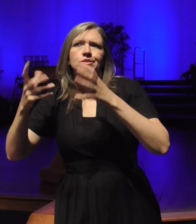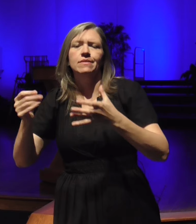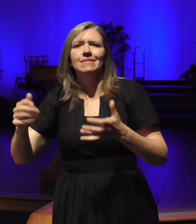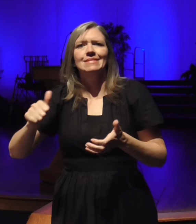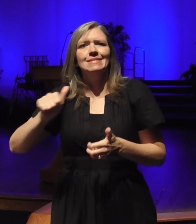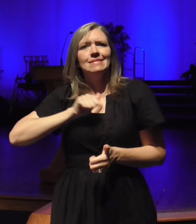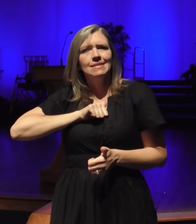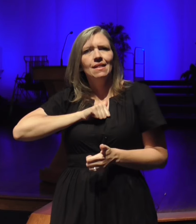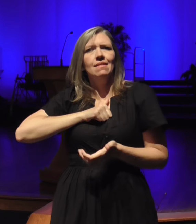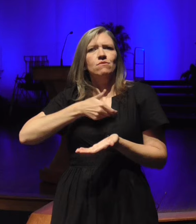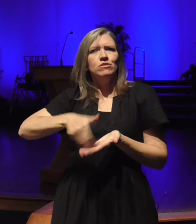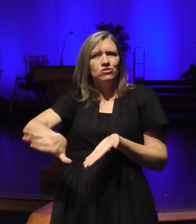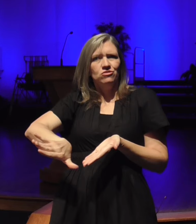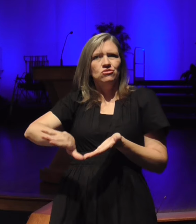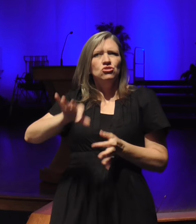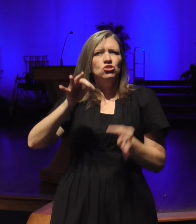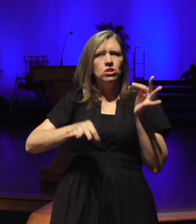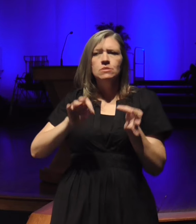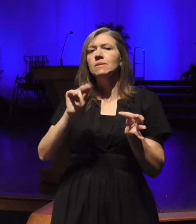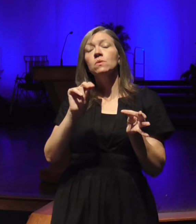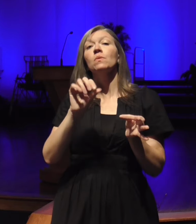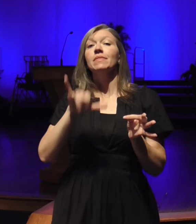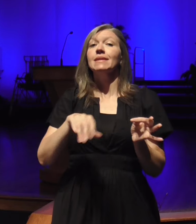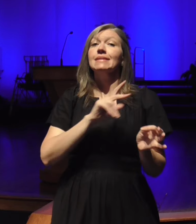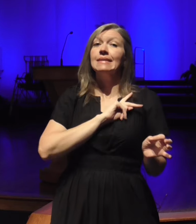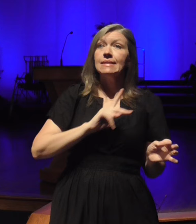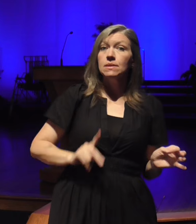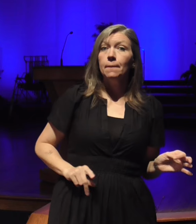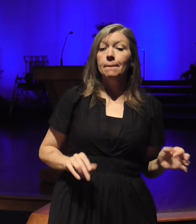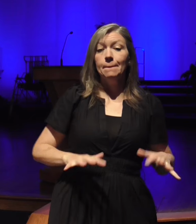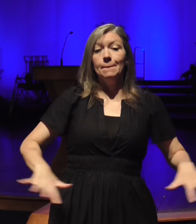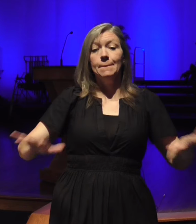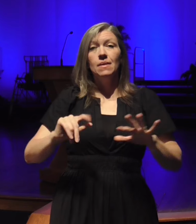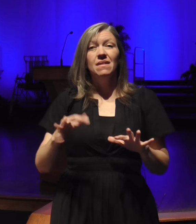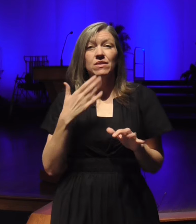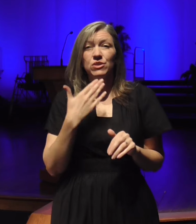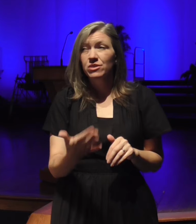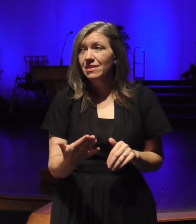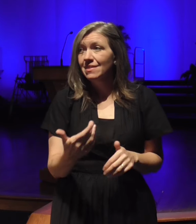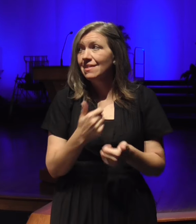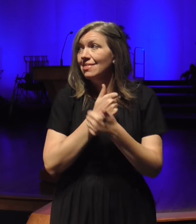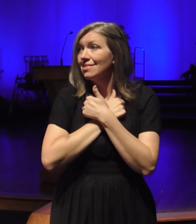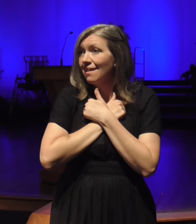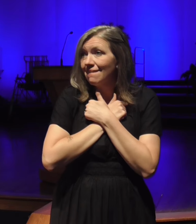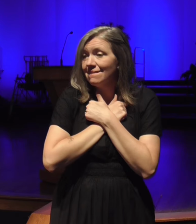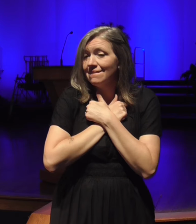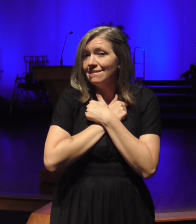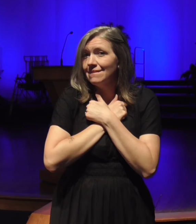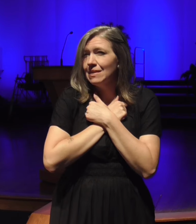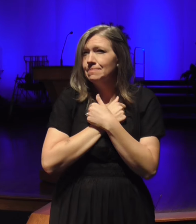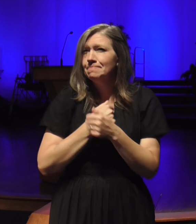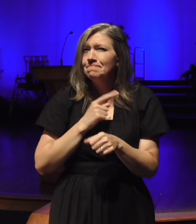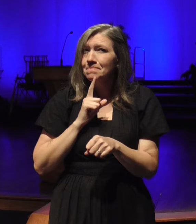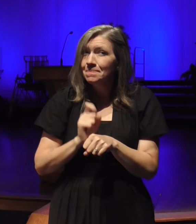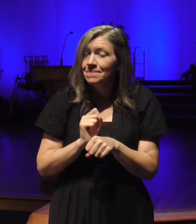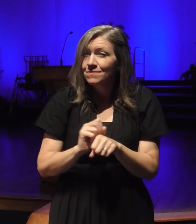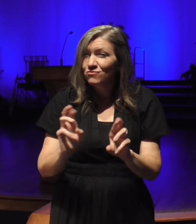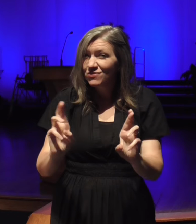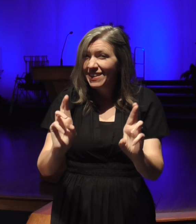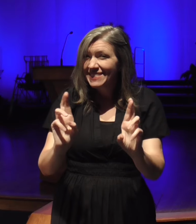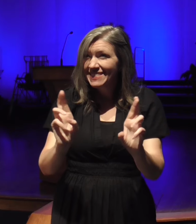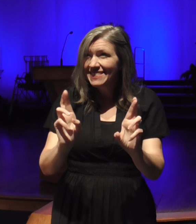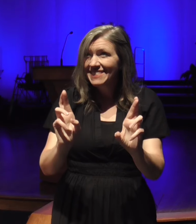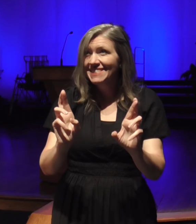discontent and regret, not an executive branch of self-rejection and judgment, but this kingdom of good,